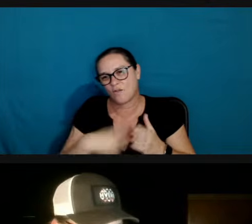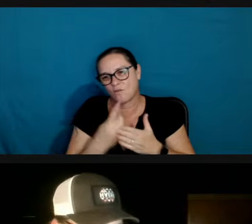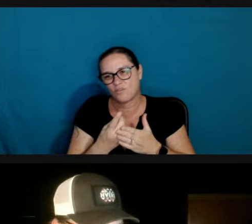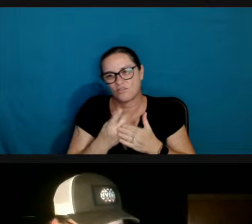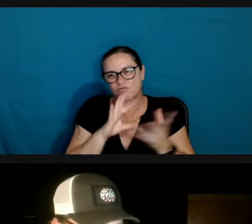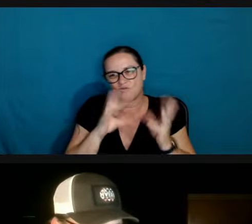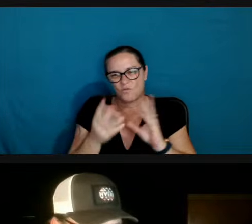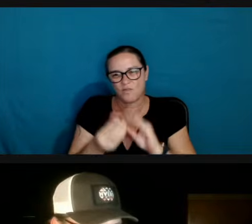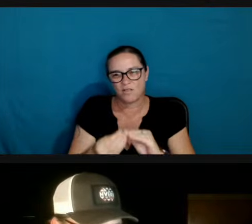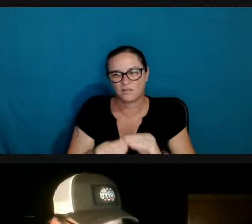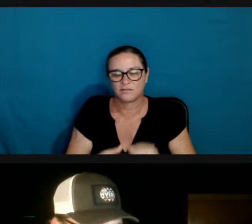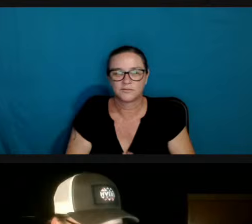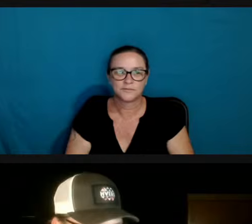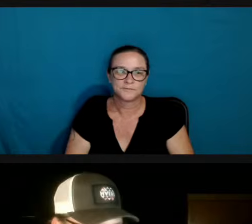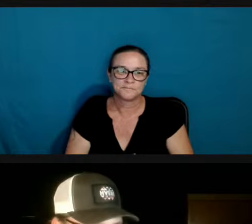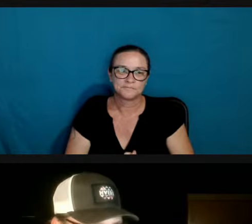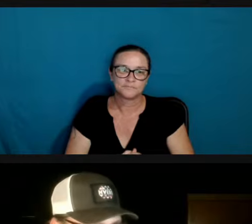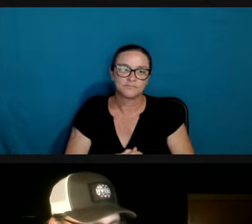totals.